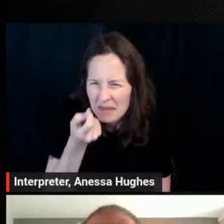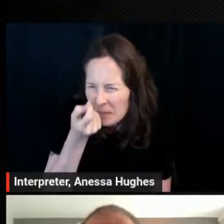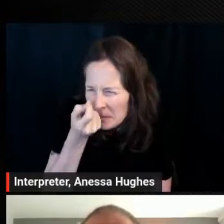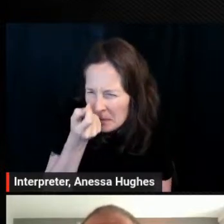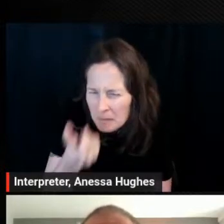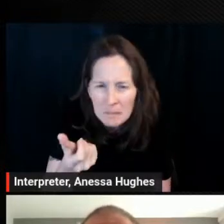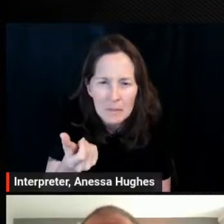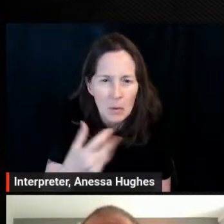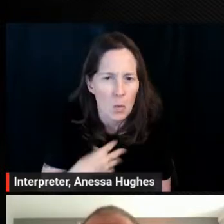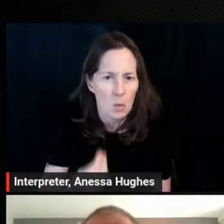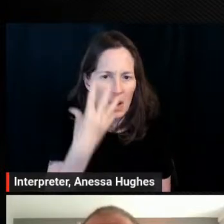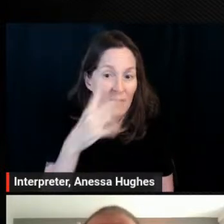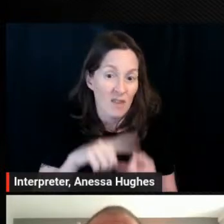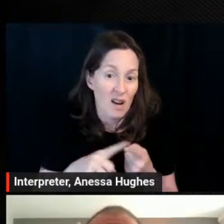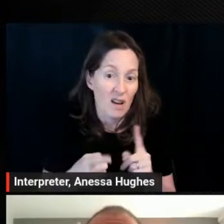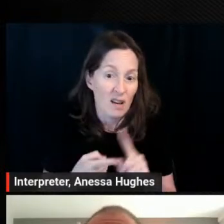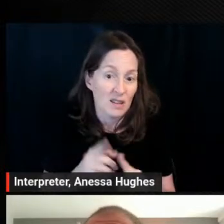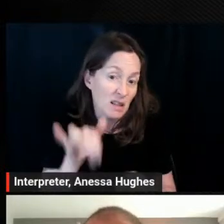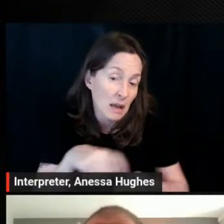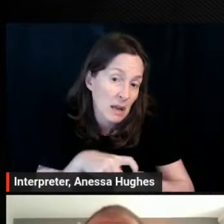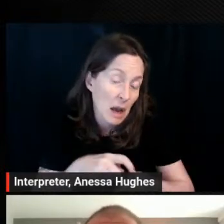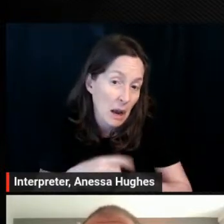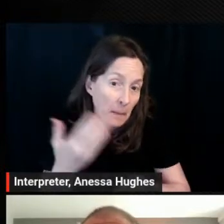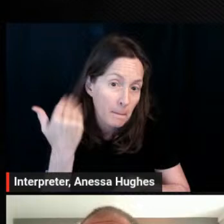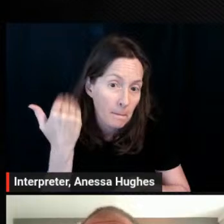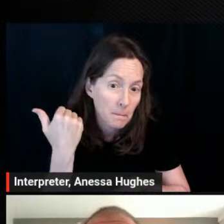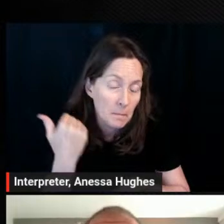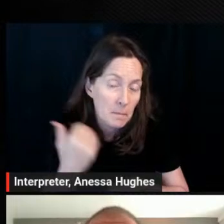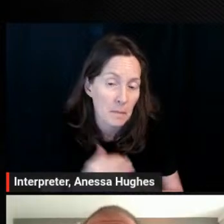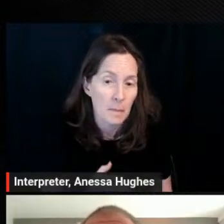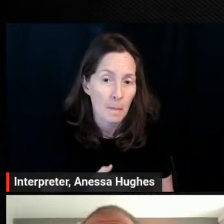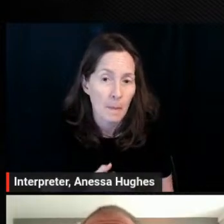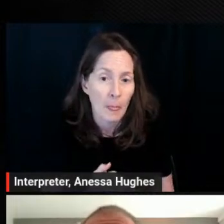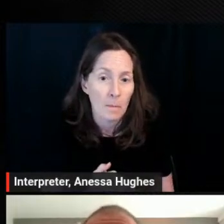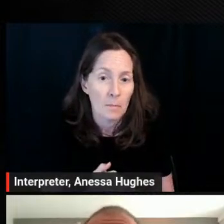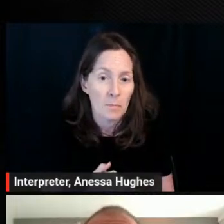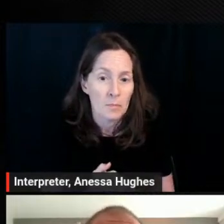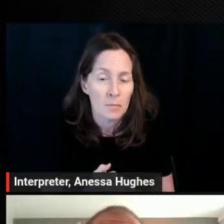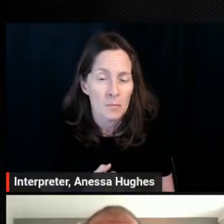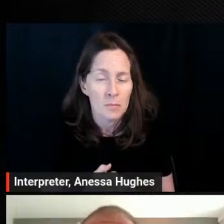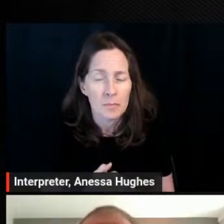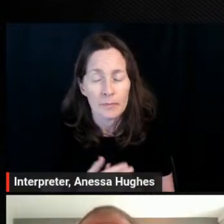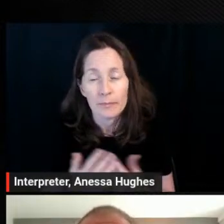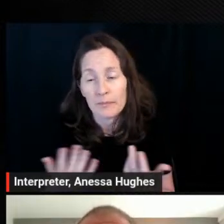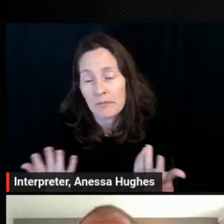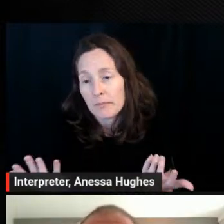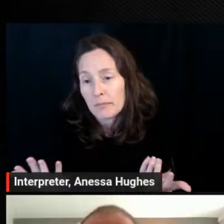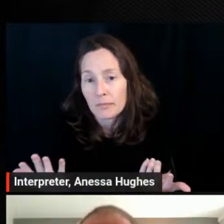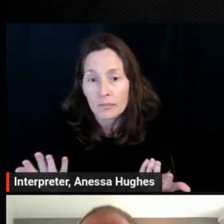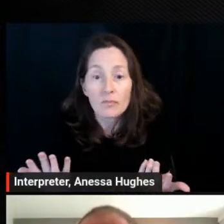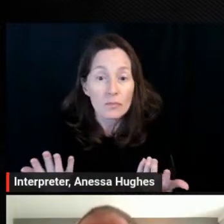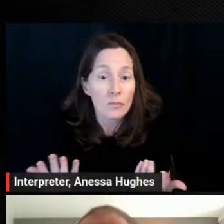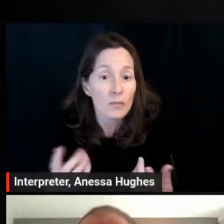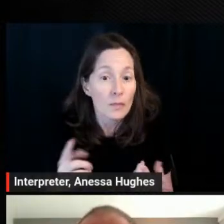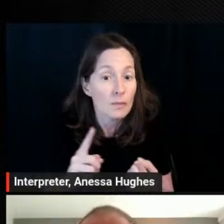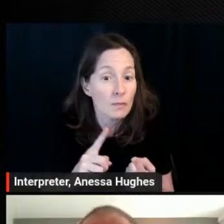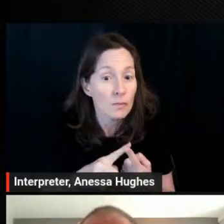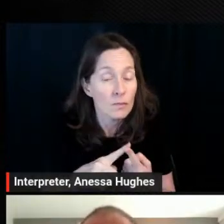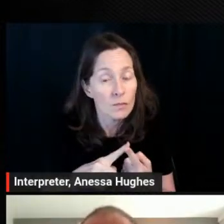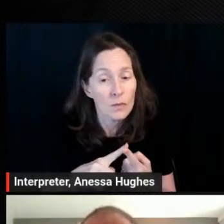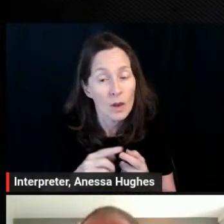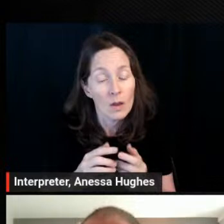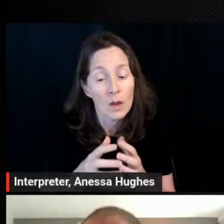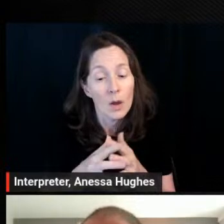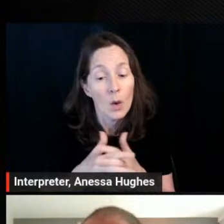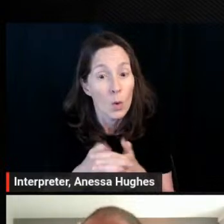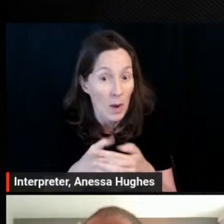American history, beyond the meager ranks of a handful of Quaker-led anti-slavery societies.